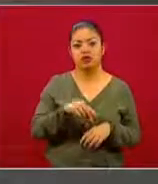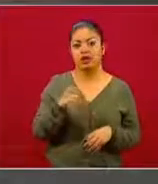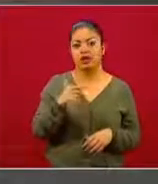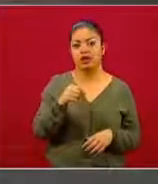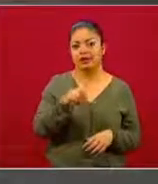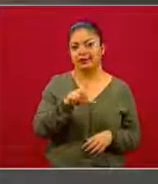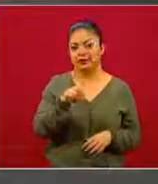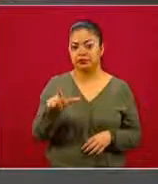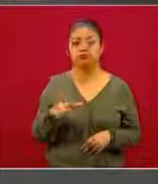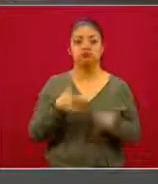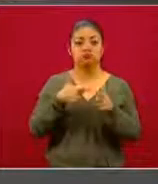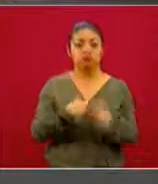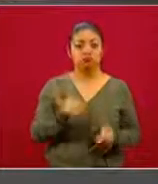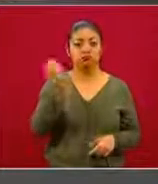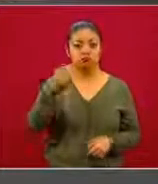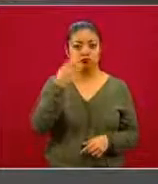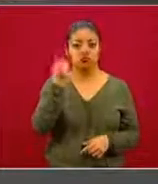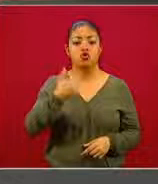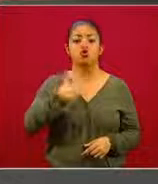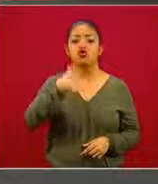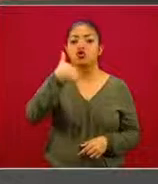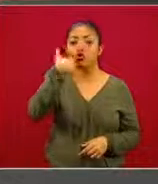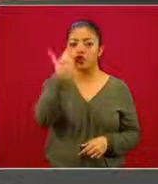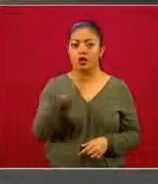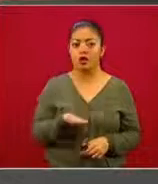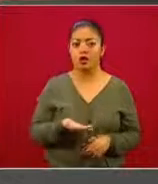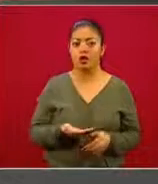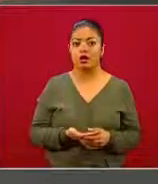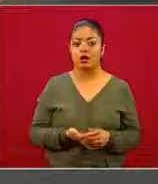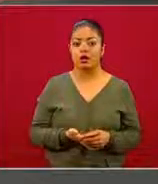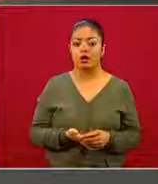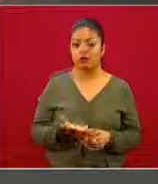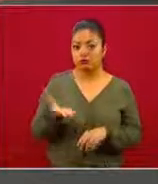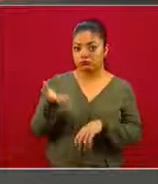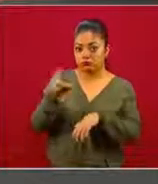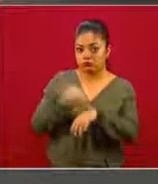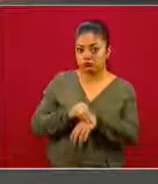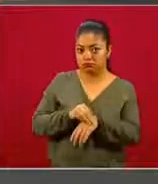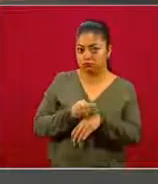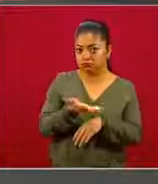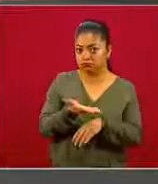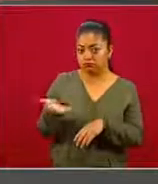you, Dr. Lopez-Gatell. Let's continue with our conference.